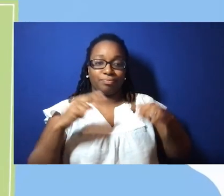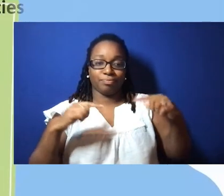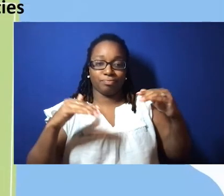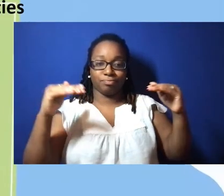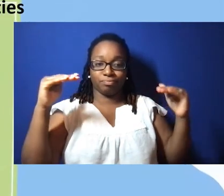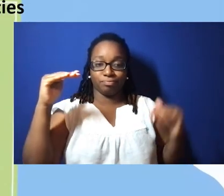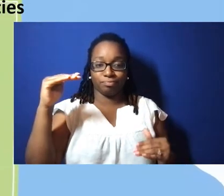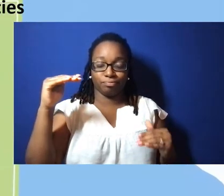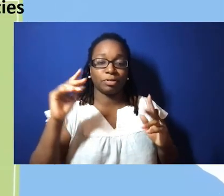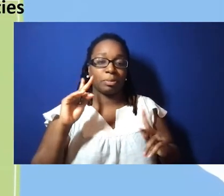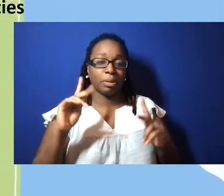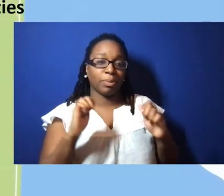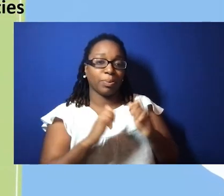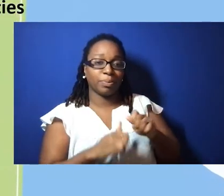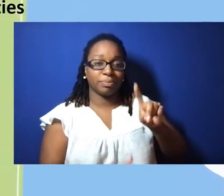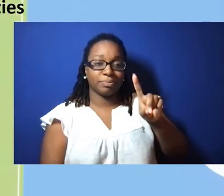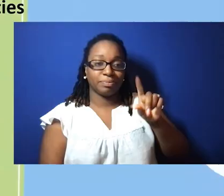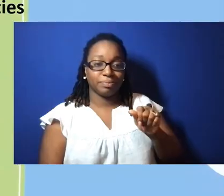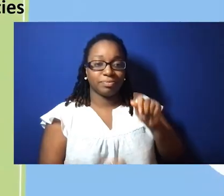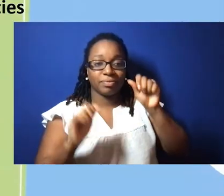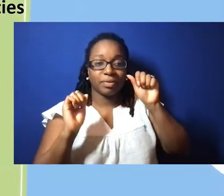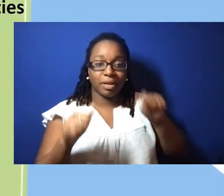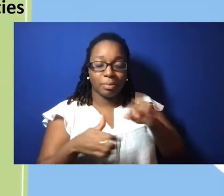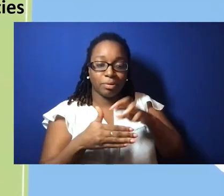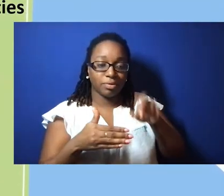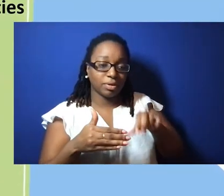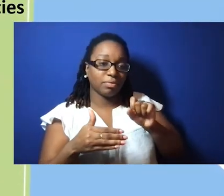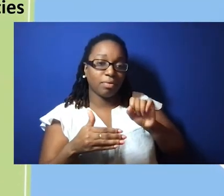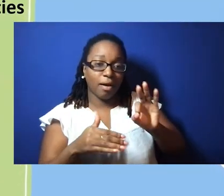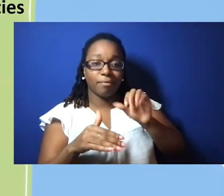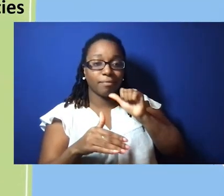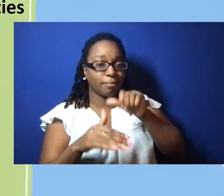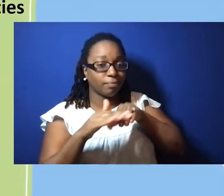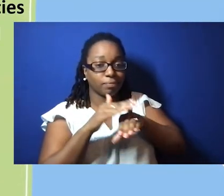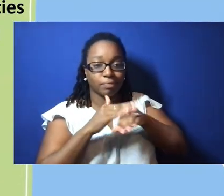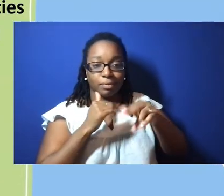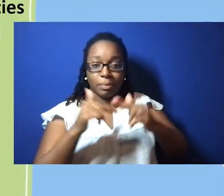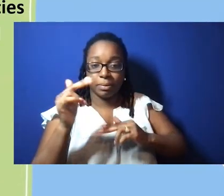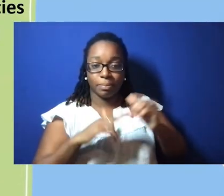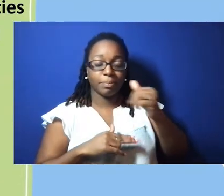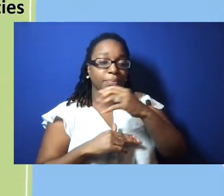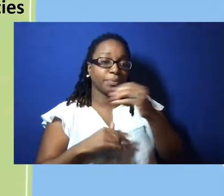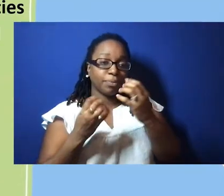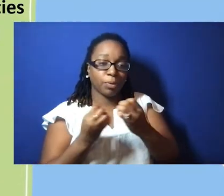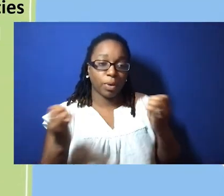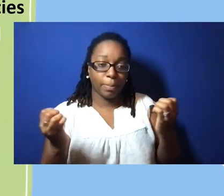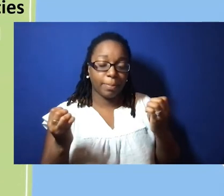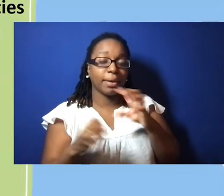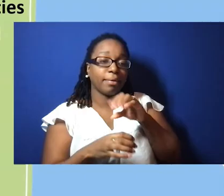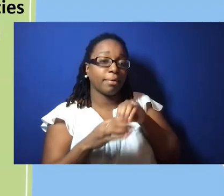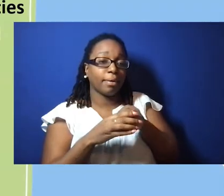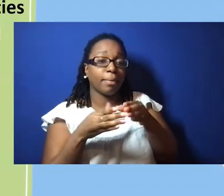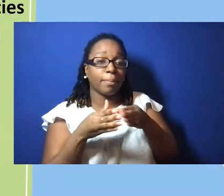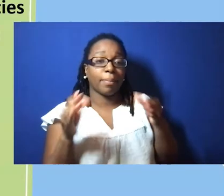Health disparities among people with disabilities can be the result of inaccessible facilities and equipment